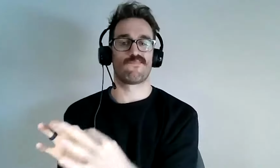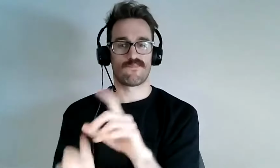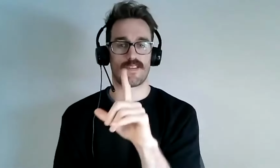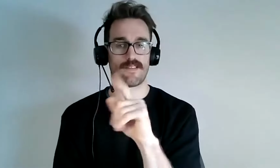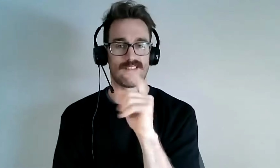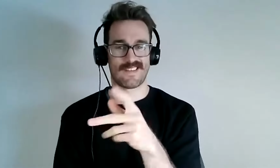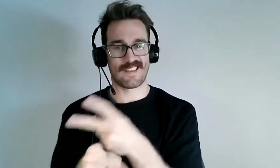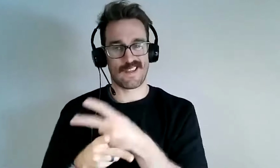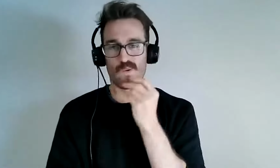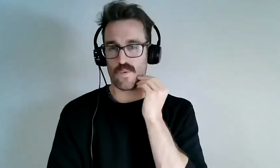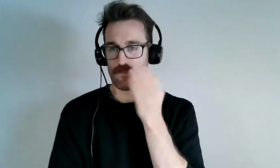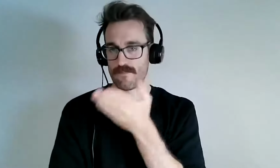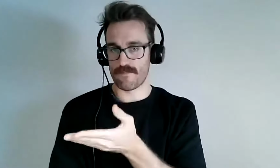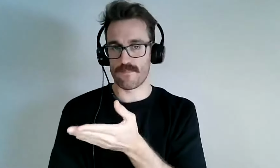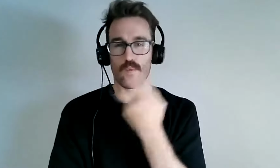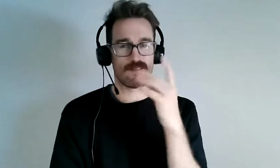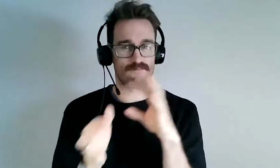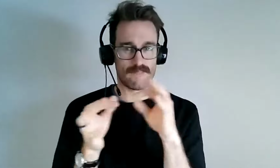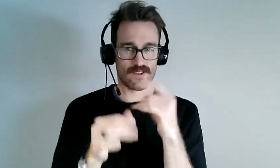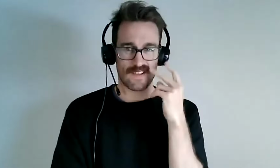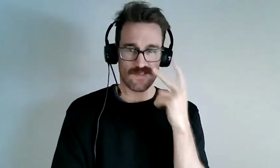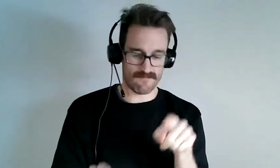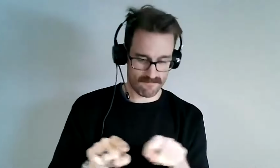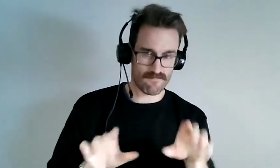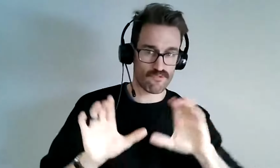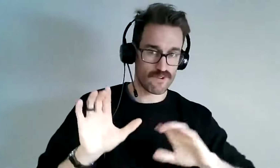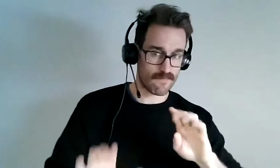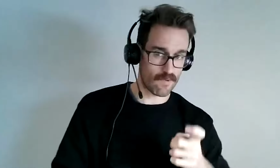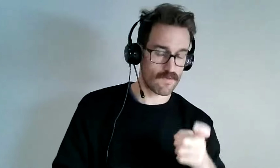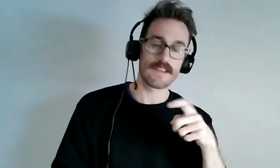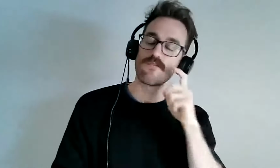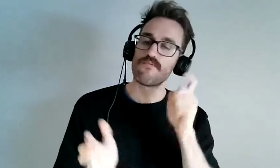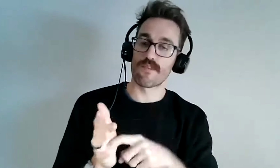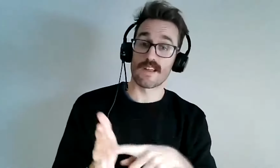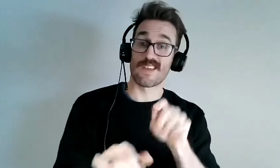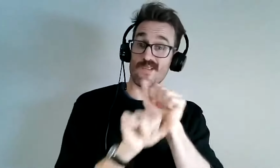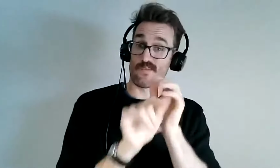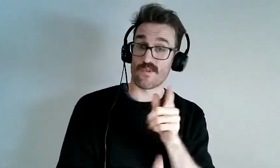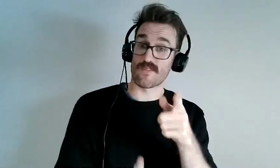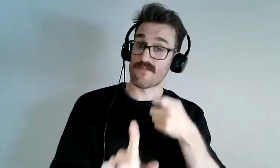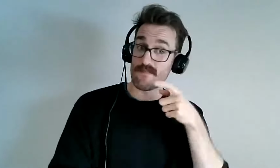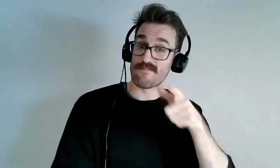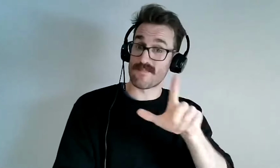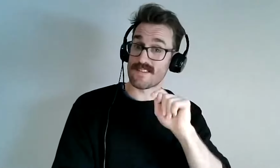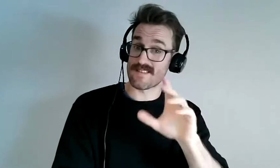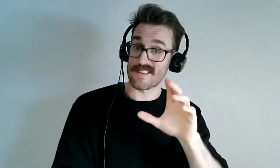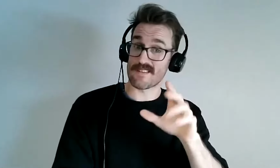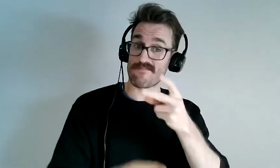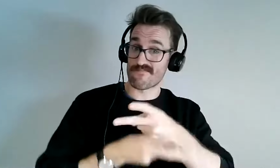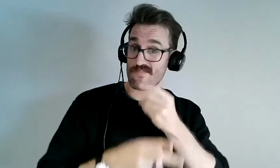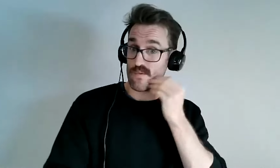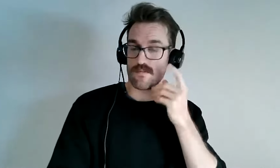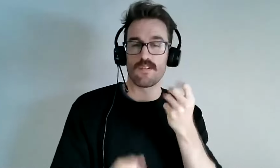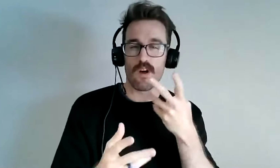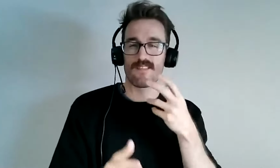a message that went across the screen from someone. We need to also recognize with workers in long-term care, there's a whole issue about racialized and